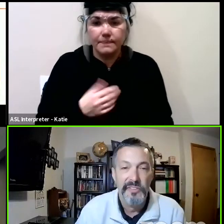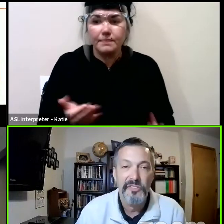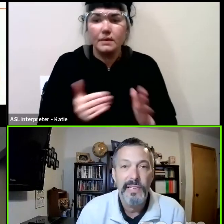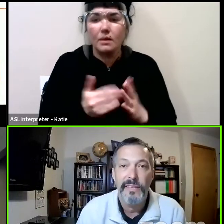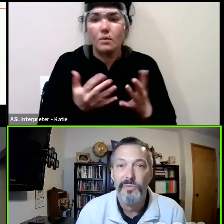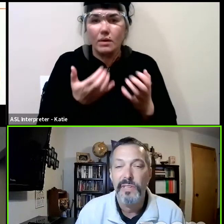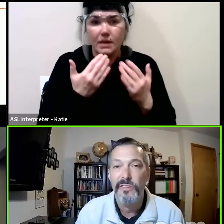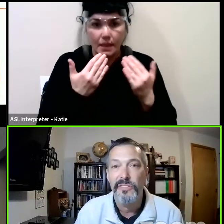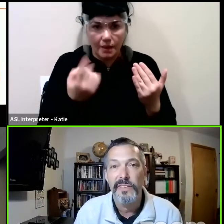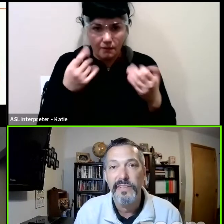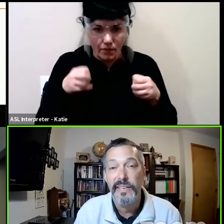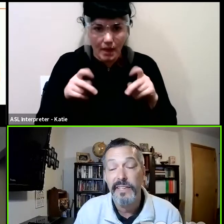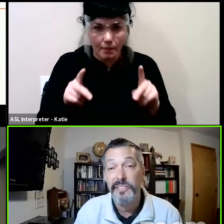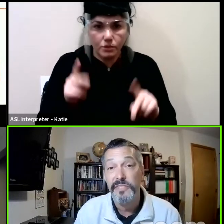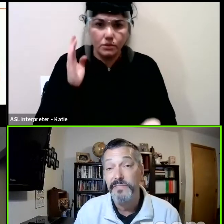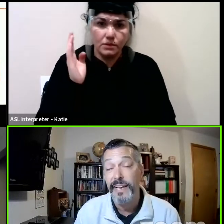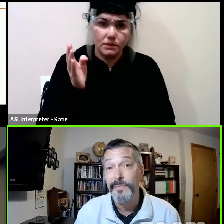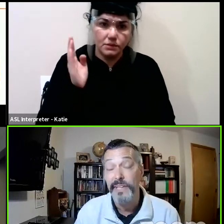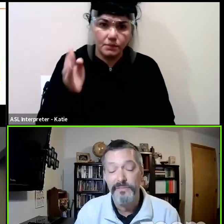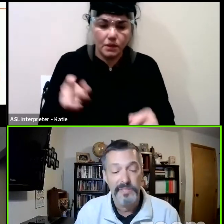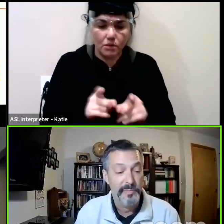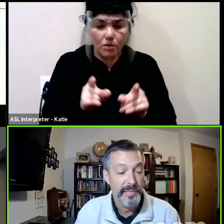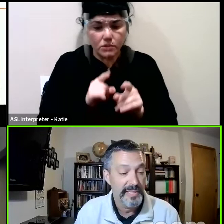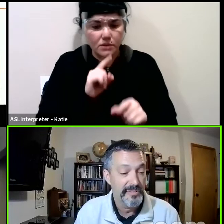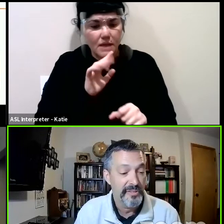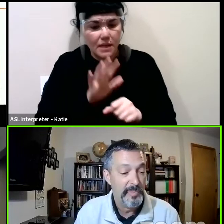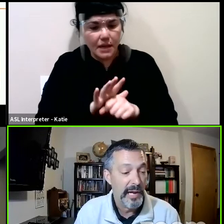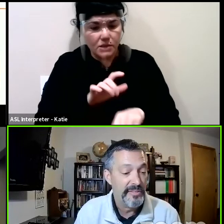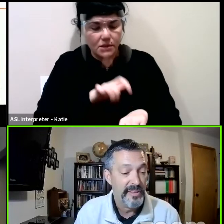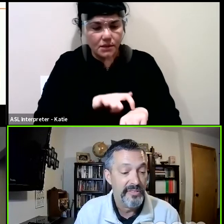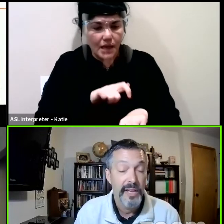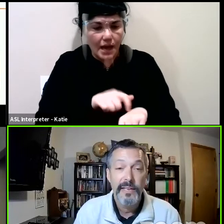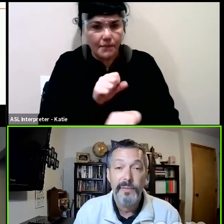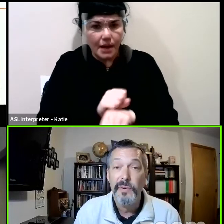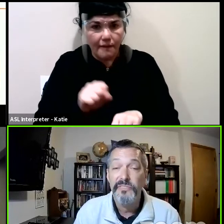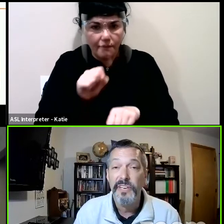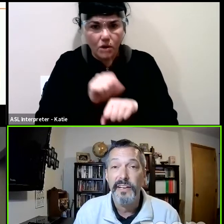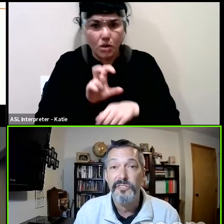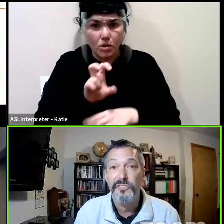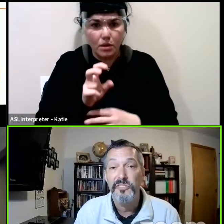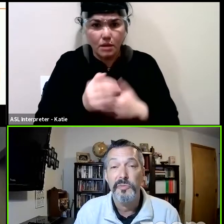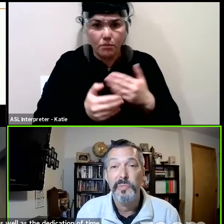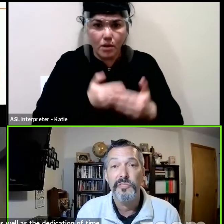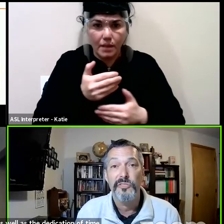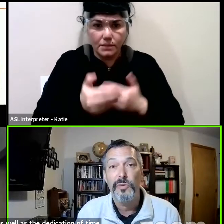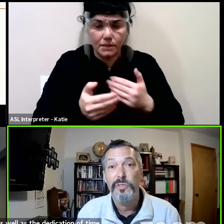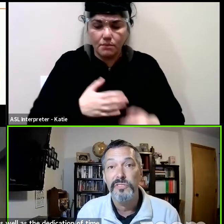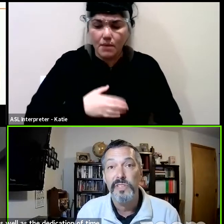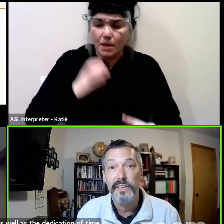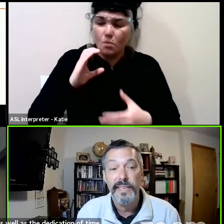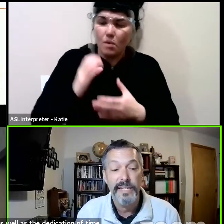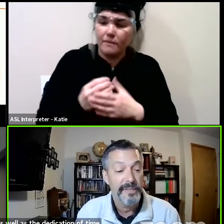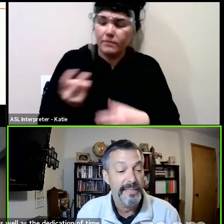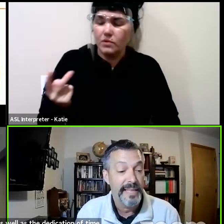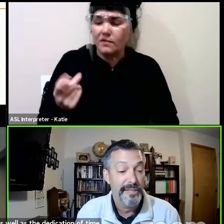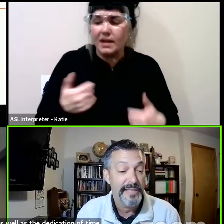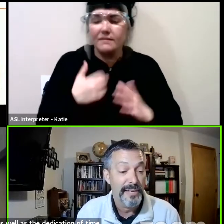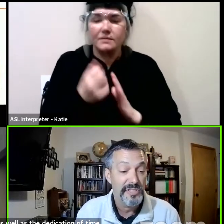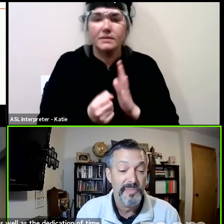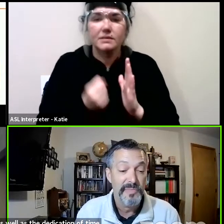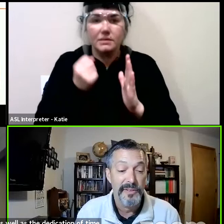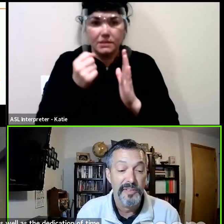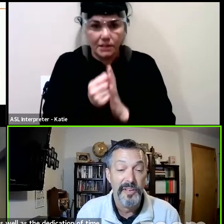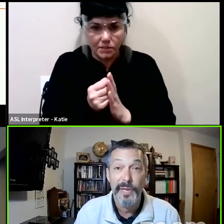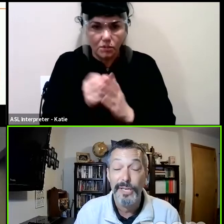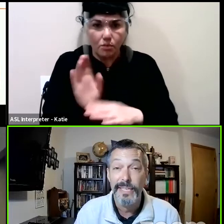opportunity to speak as well as the dedication of time and effort you're putting into this process my wife and i are seasonal business owners here in hager